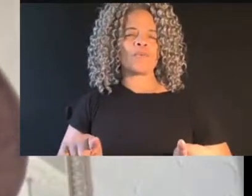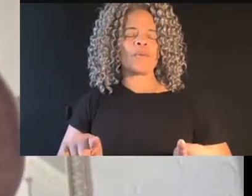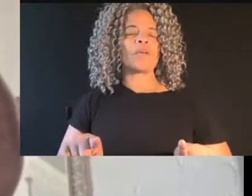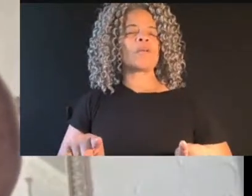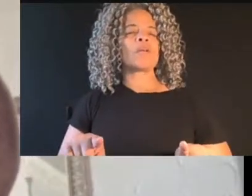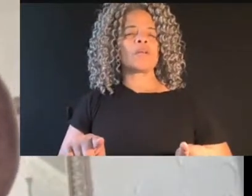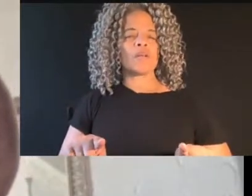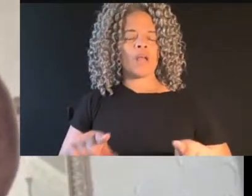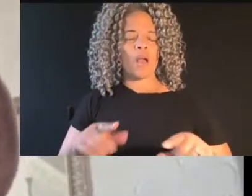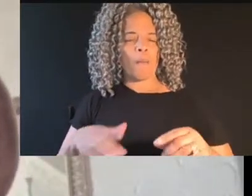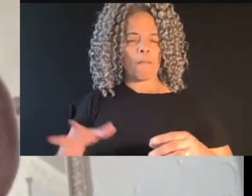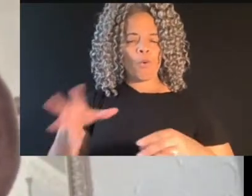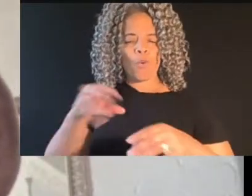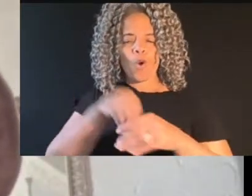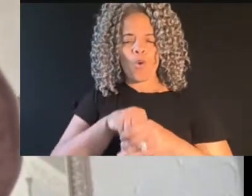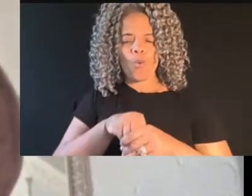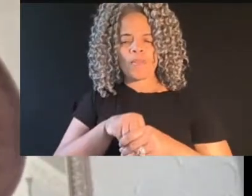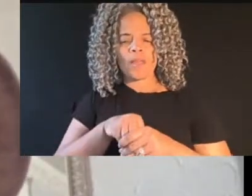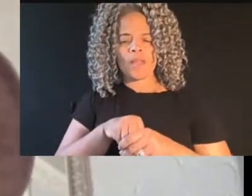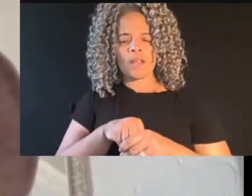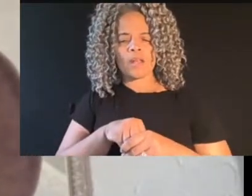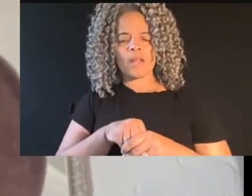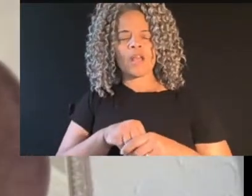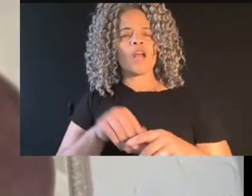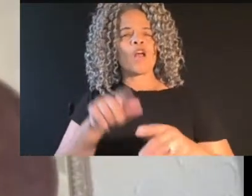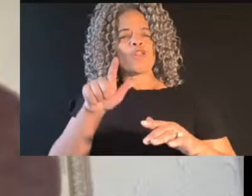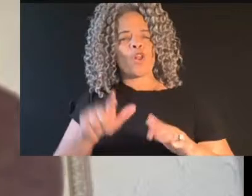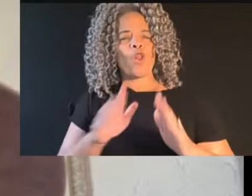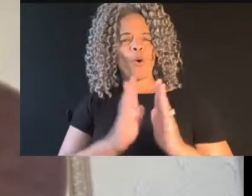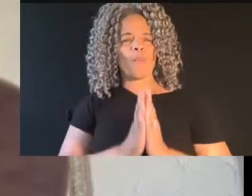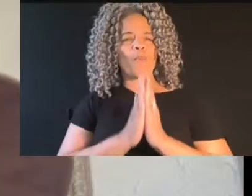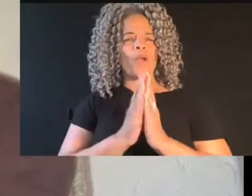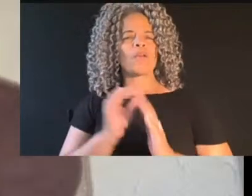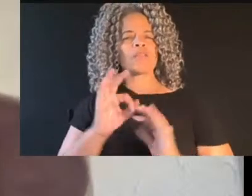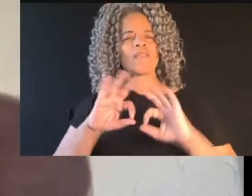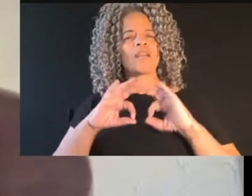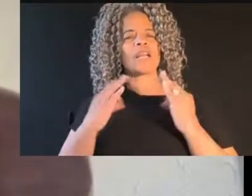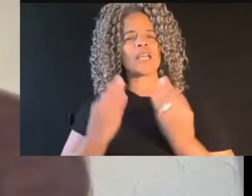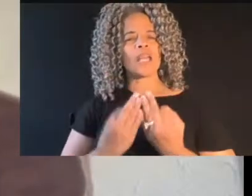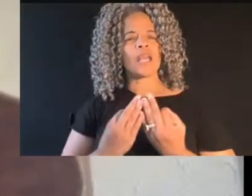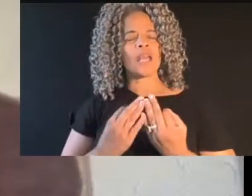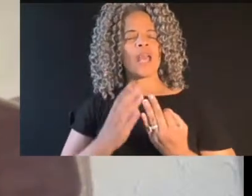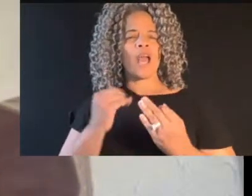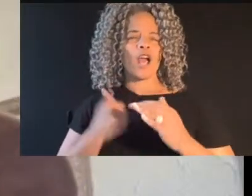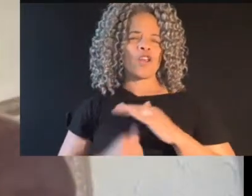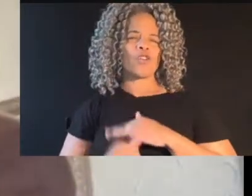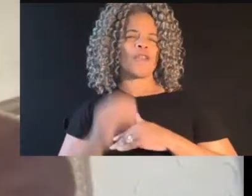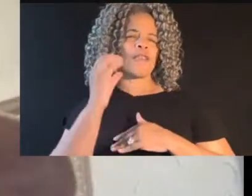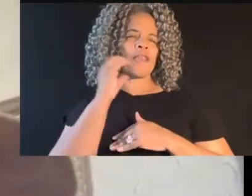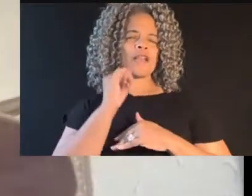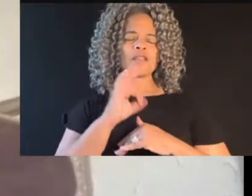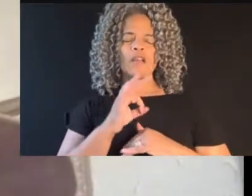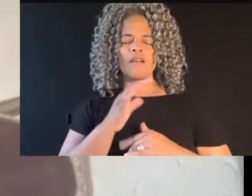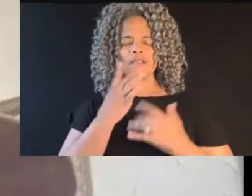burrowed within, below prayers of kin, under thickets of